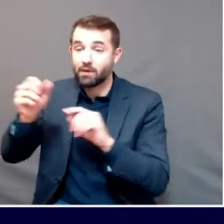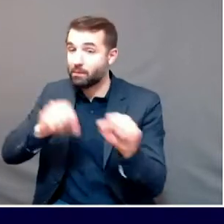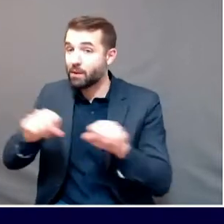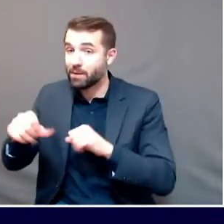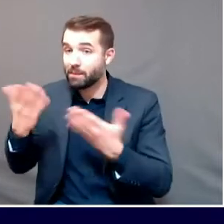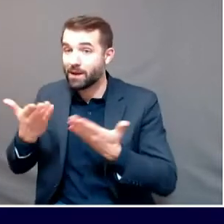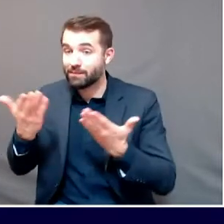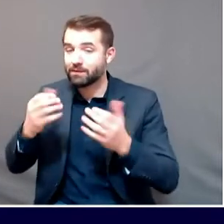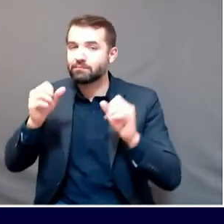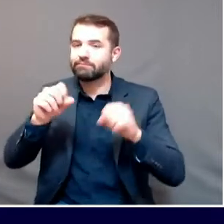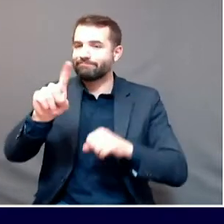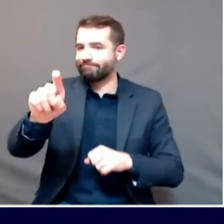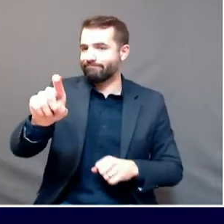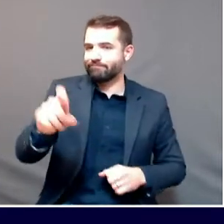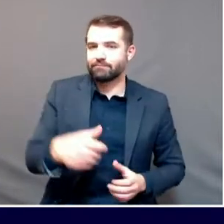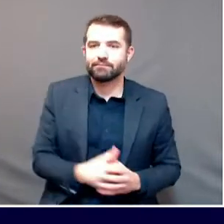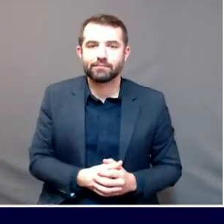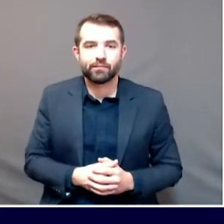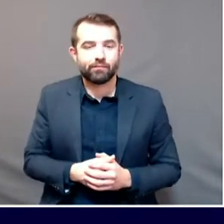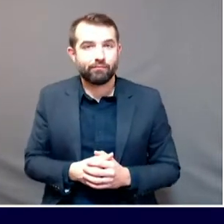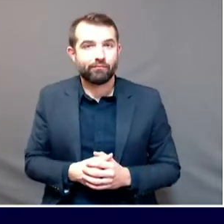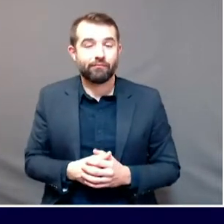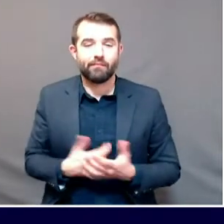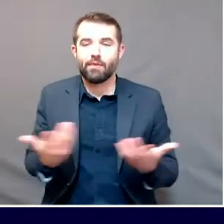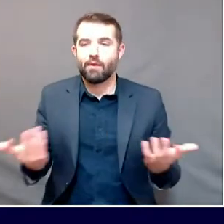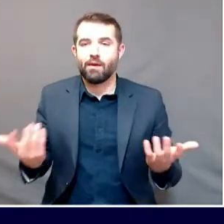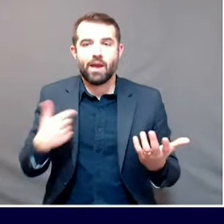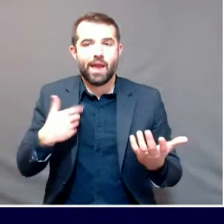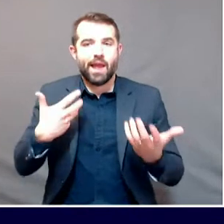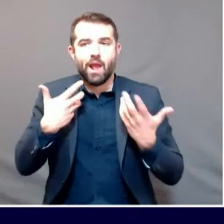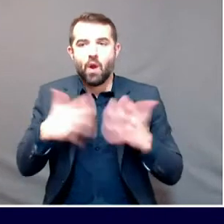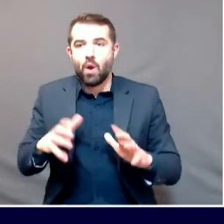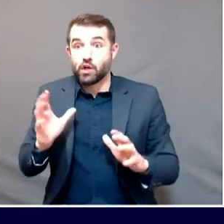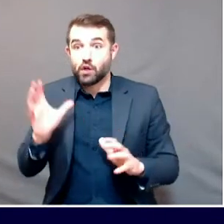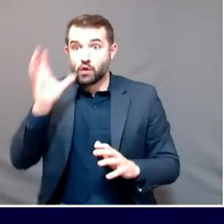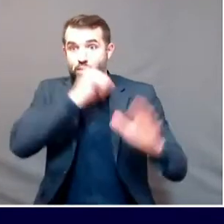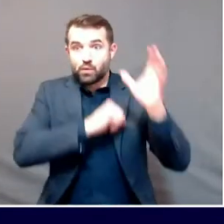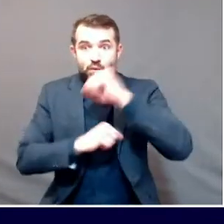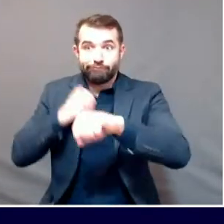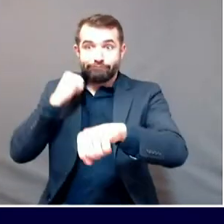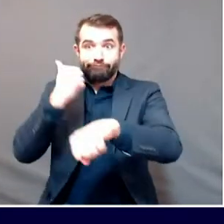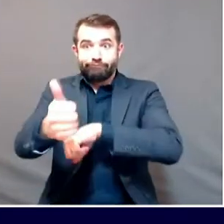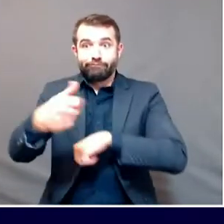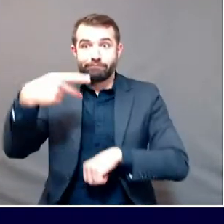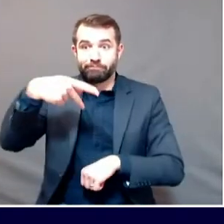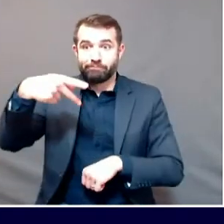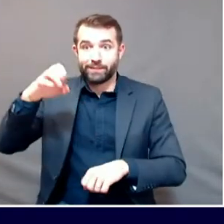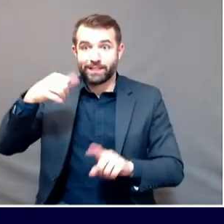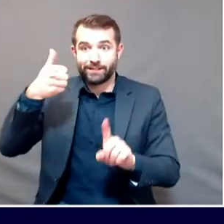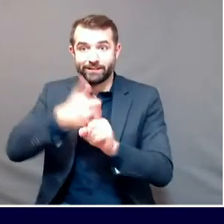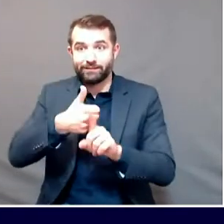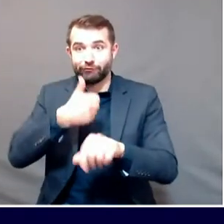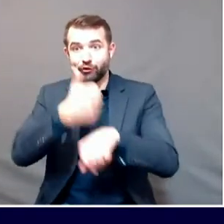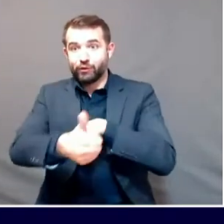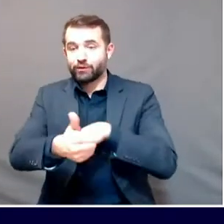to suggest that the PPE was at fault, or that PPE, to say nothing of cloth-based